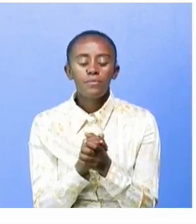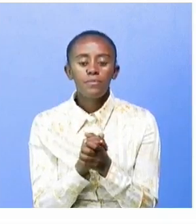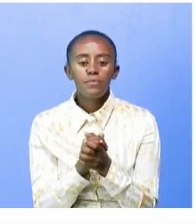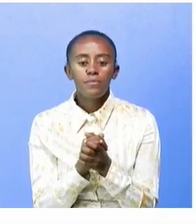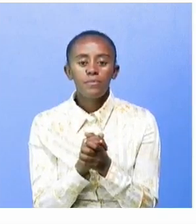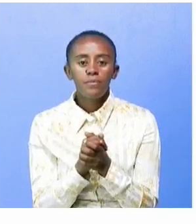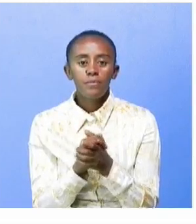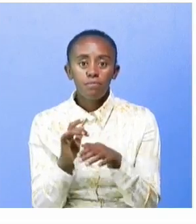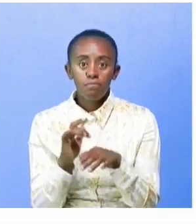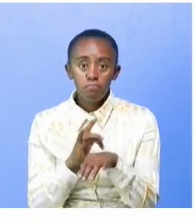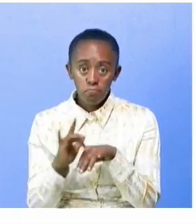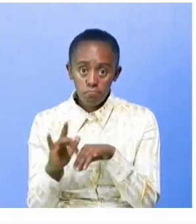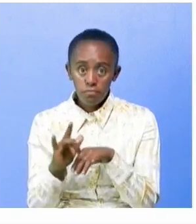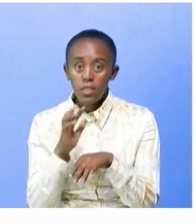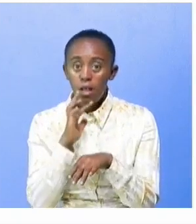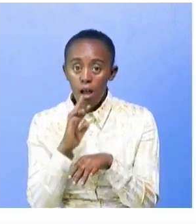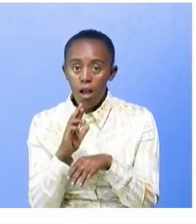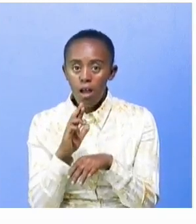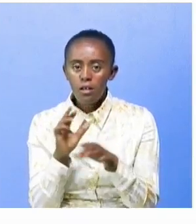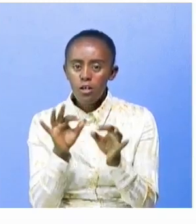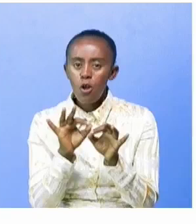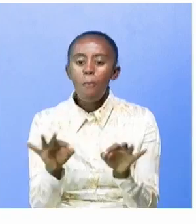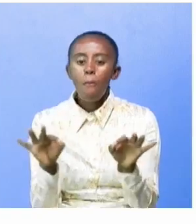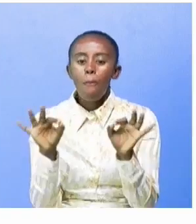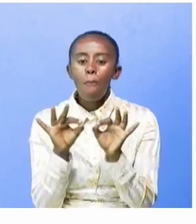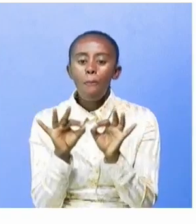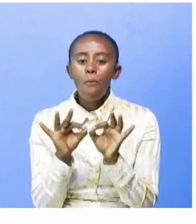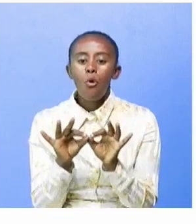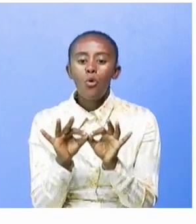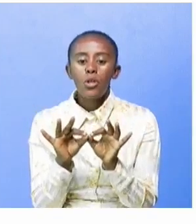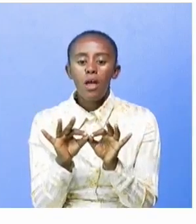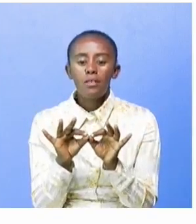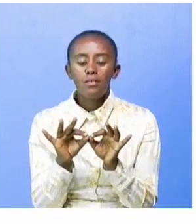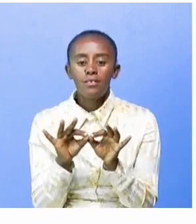are important